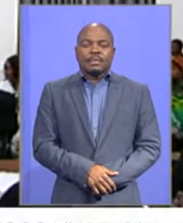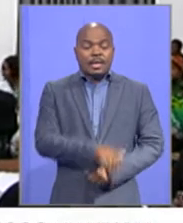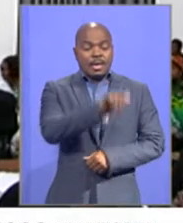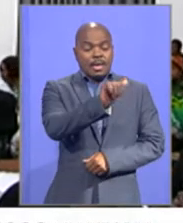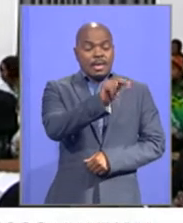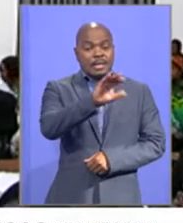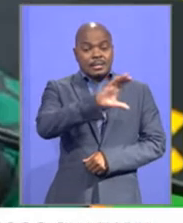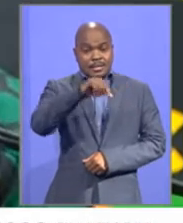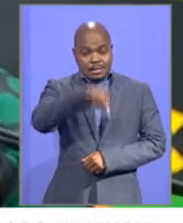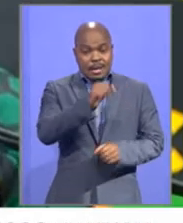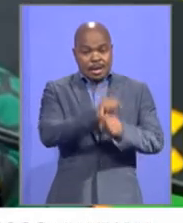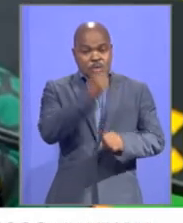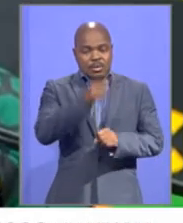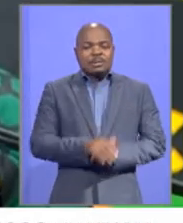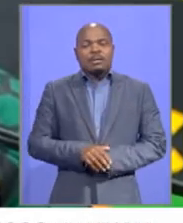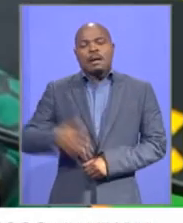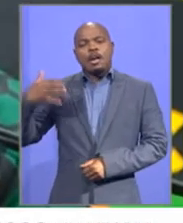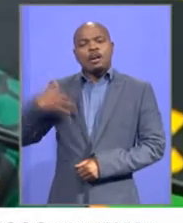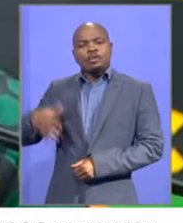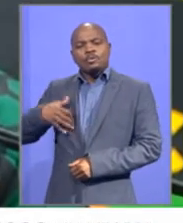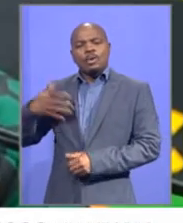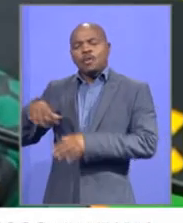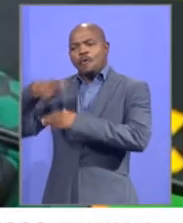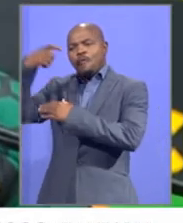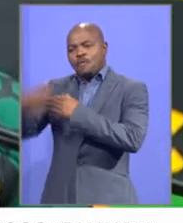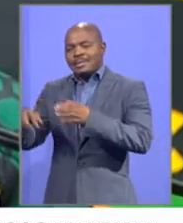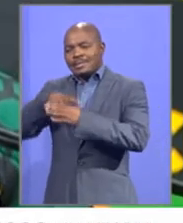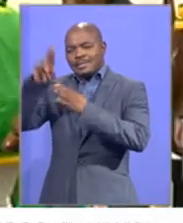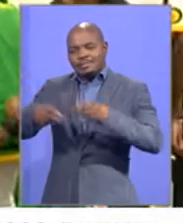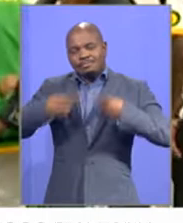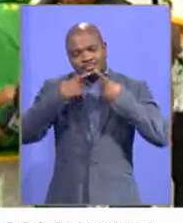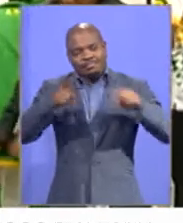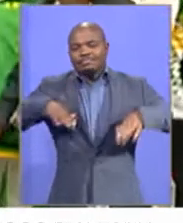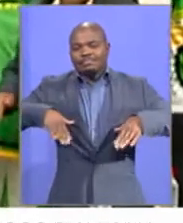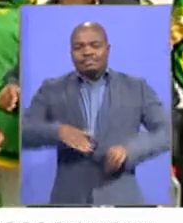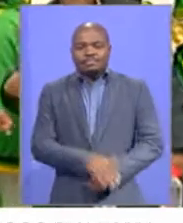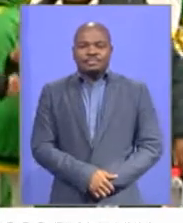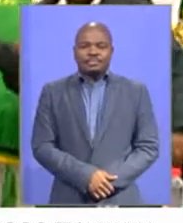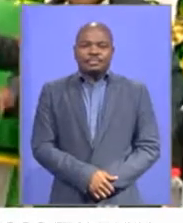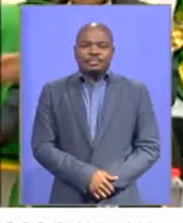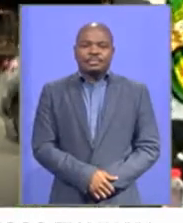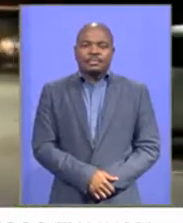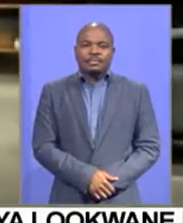ANC mono Gauteng ga ya rebola tshwetso ya yona e malebana le conference ya sedika sa Ekurhuleni.